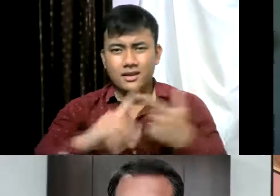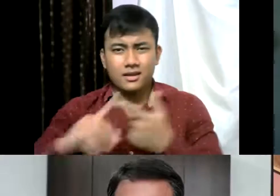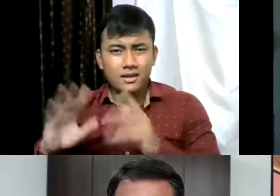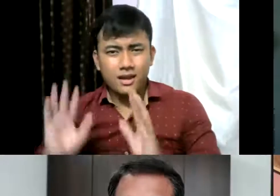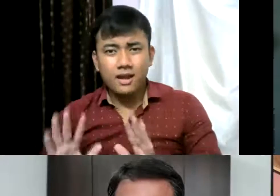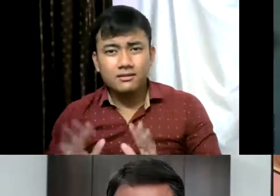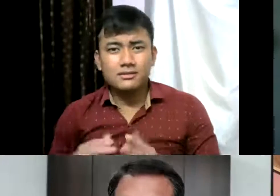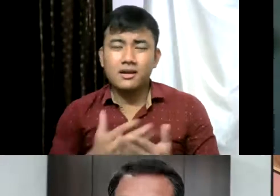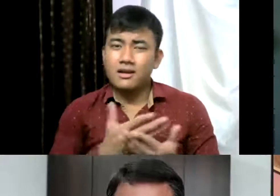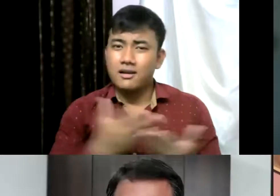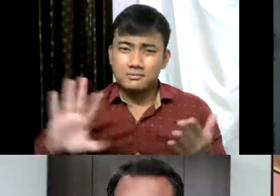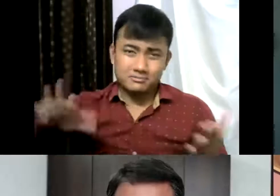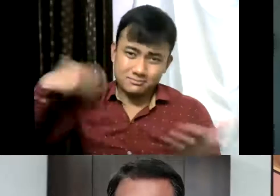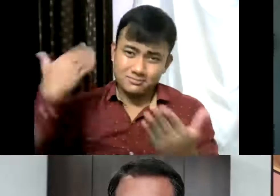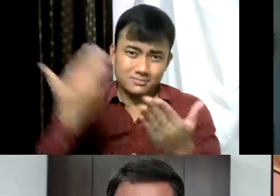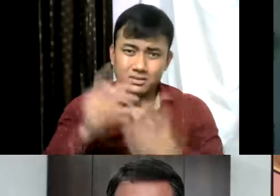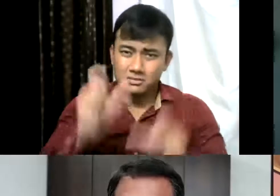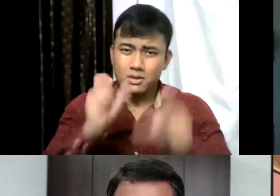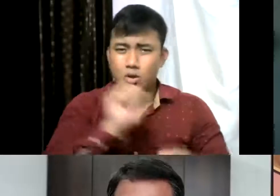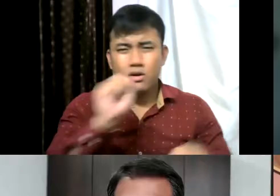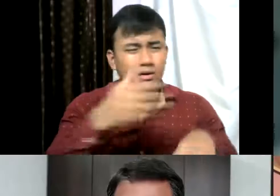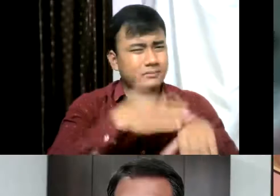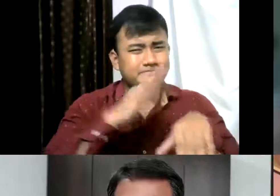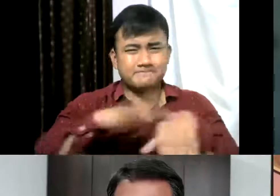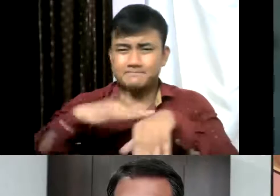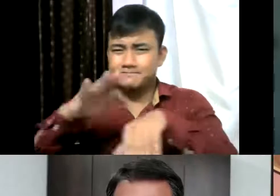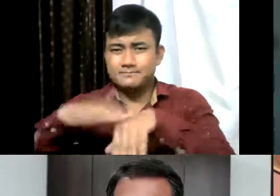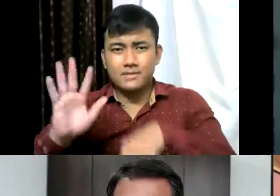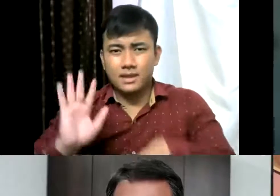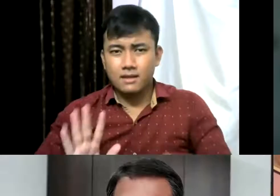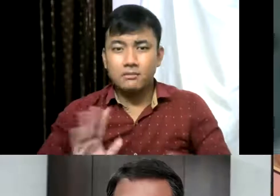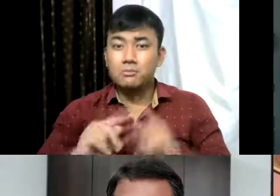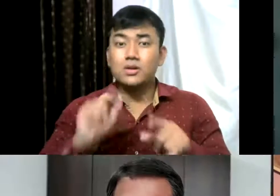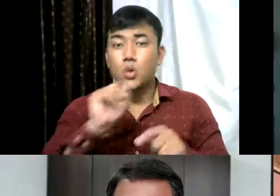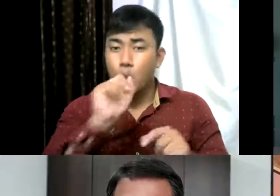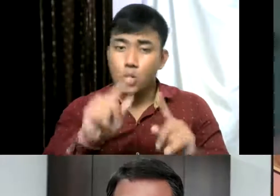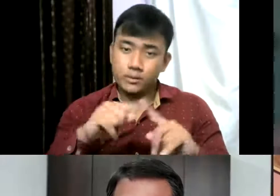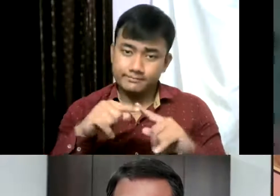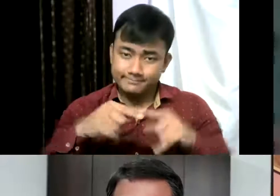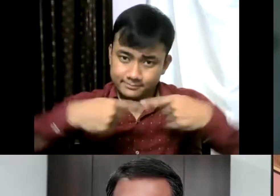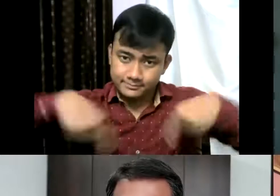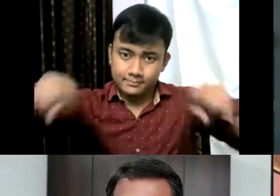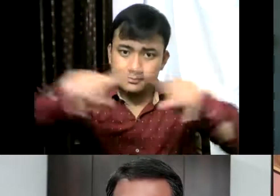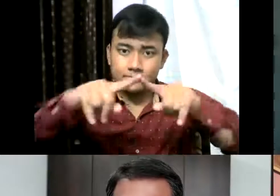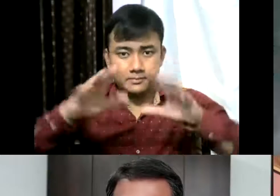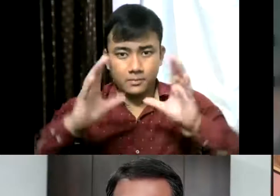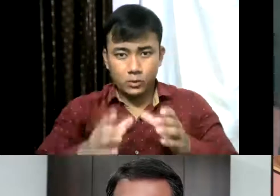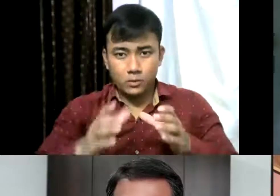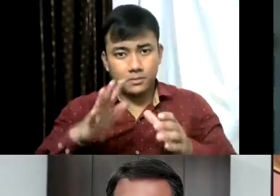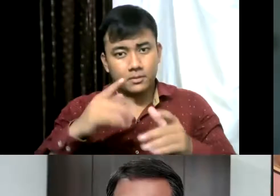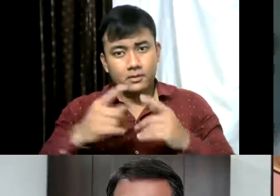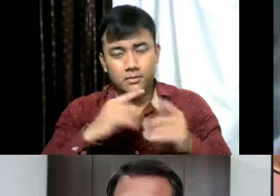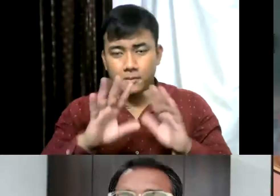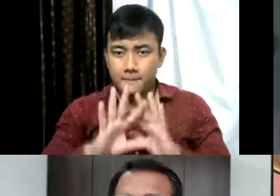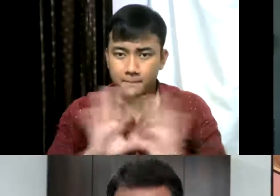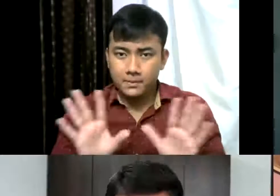already been experiencing and talking about, but within their own circles. And suddenly when it's been magnified and